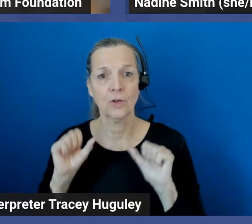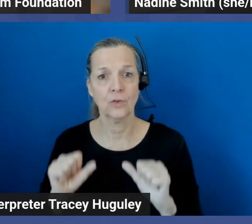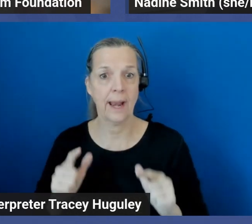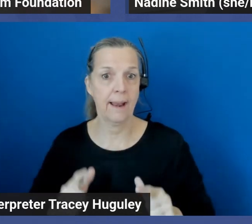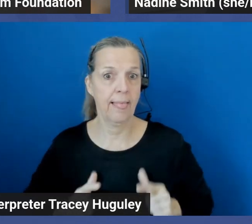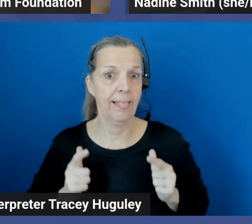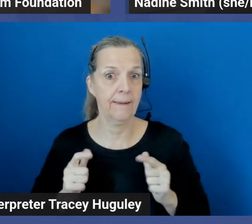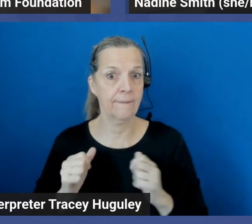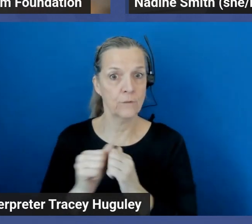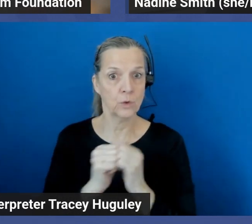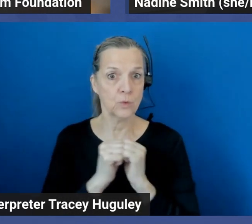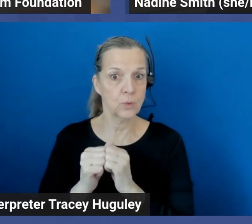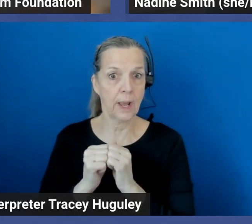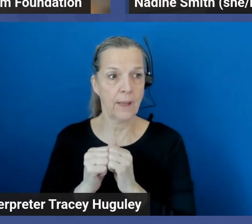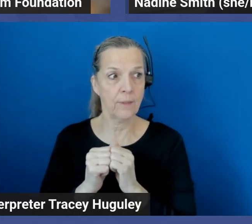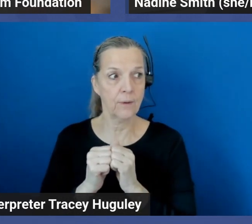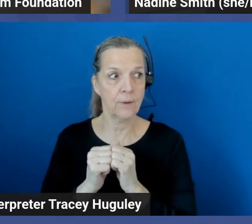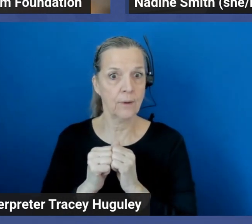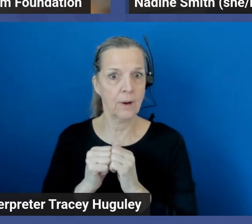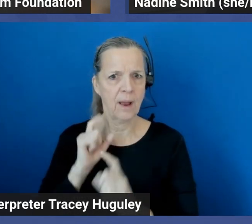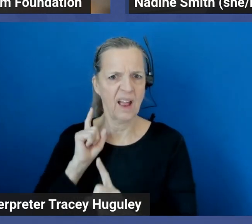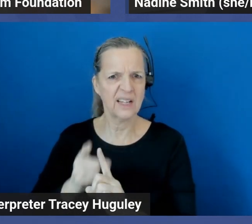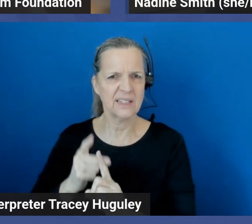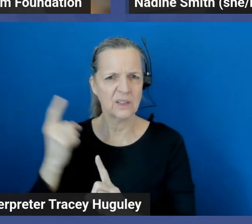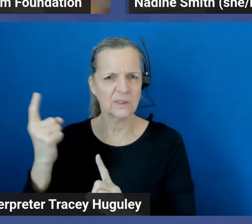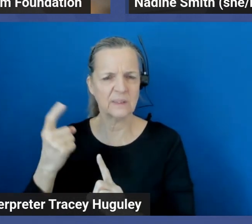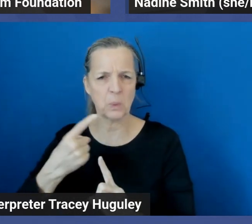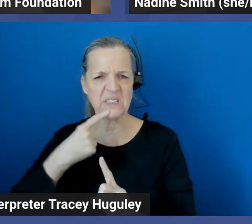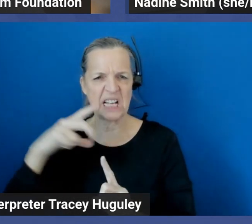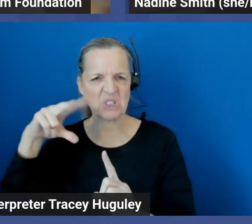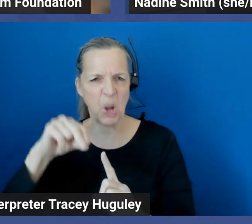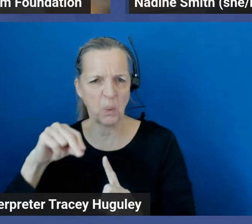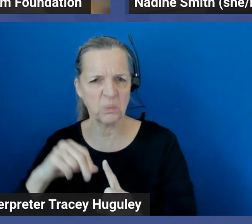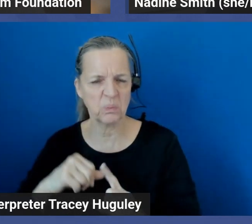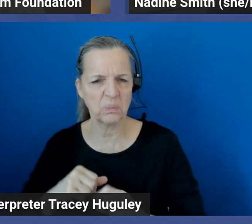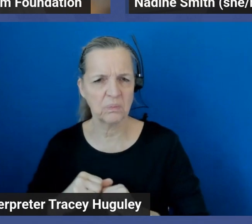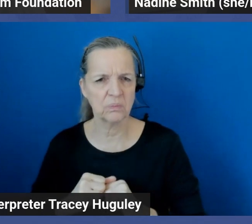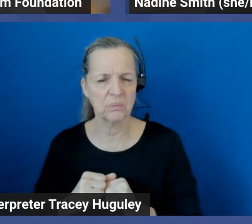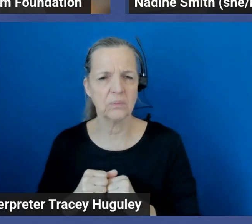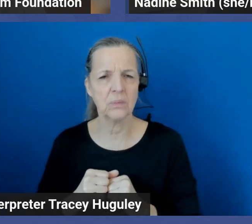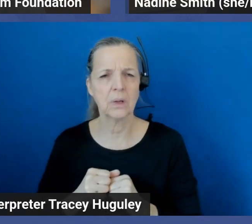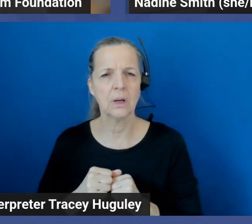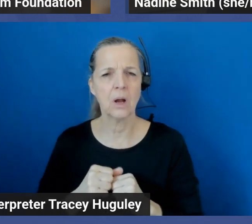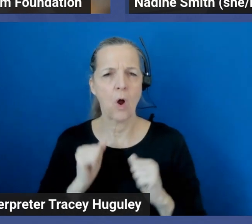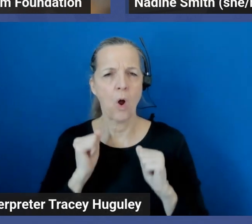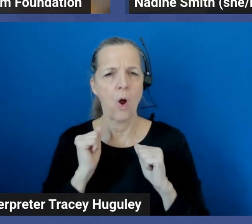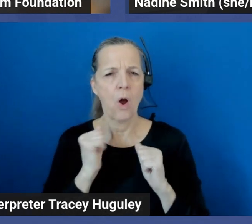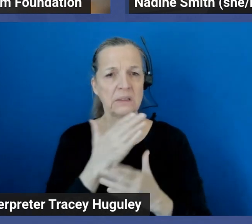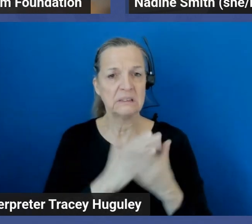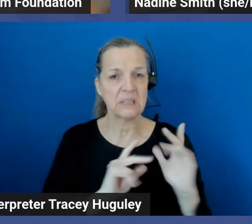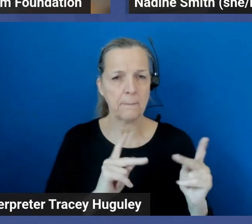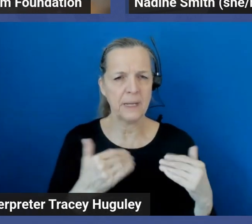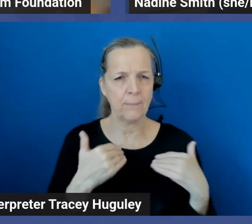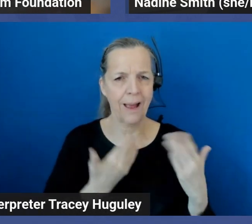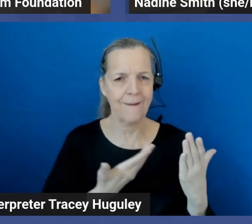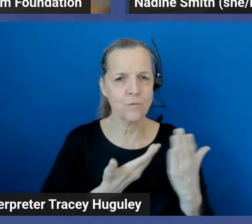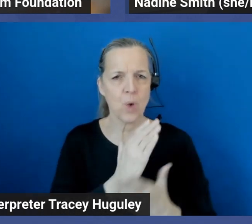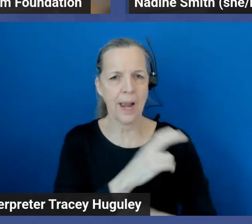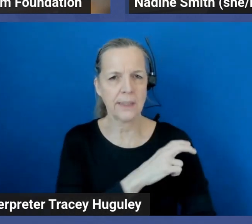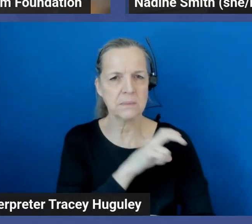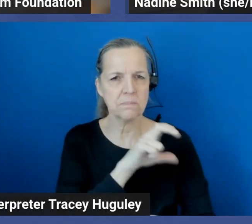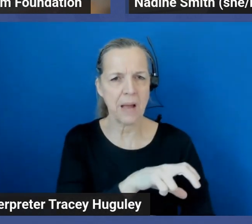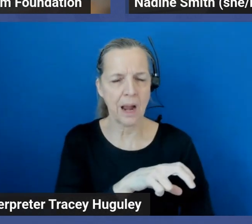somebody decides you can't live together. And some people have all the rights and power, and other